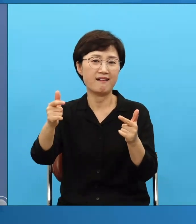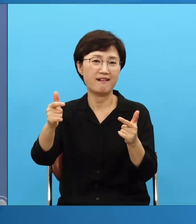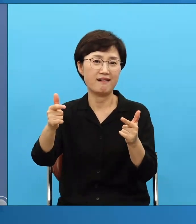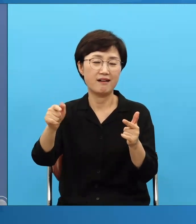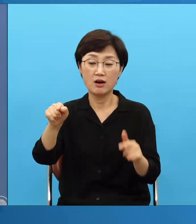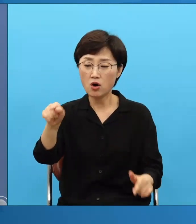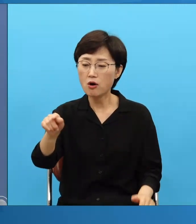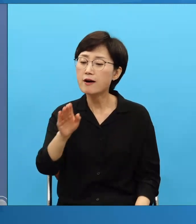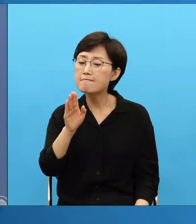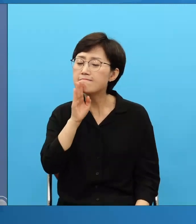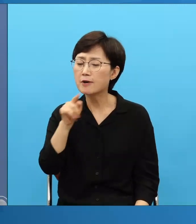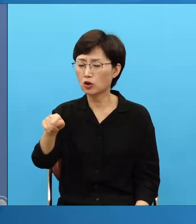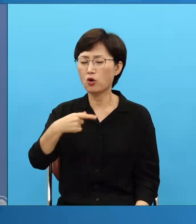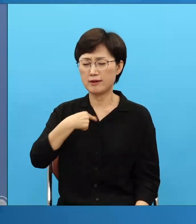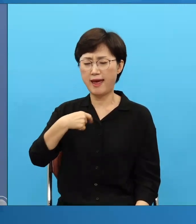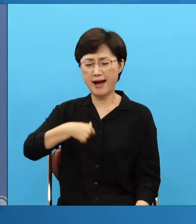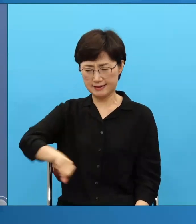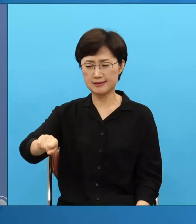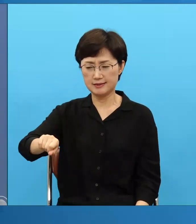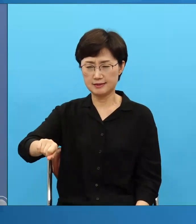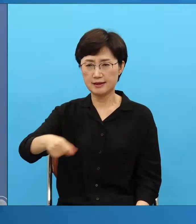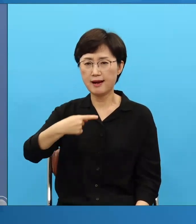son by blood, but he truly called him his son.